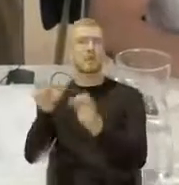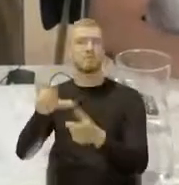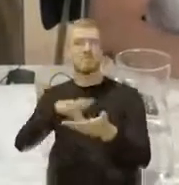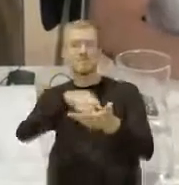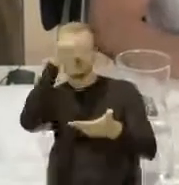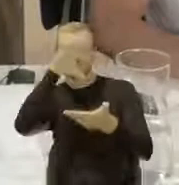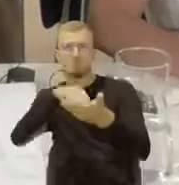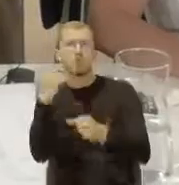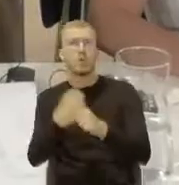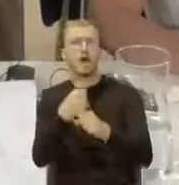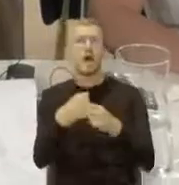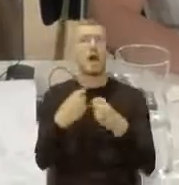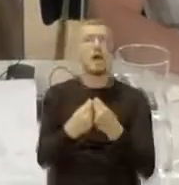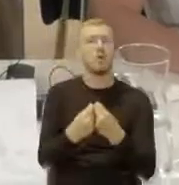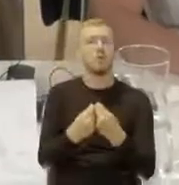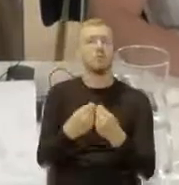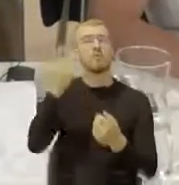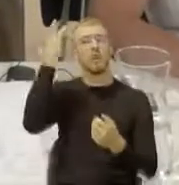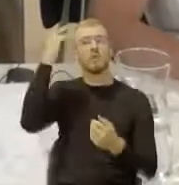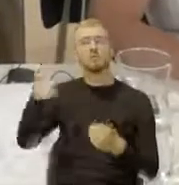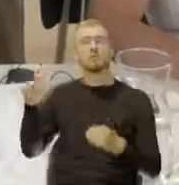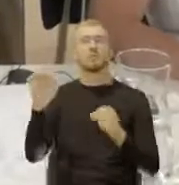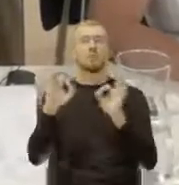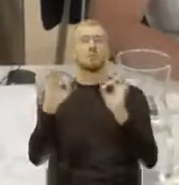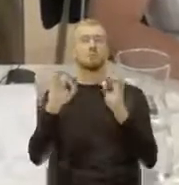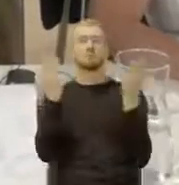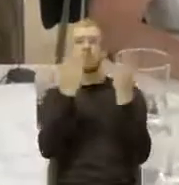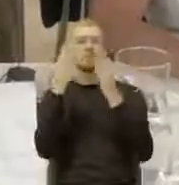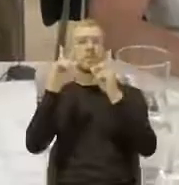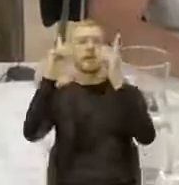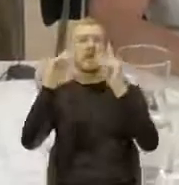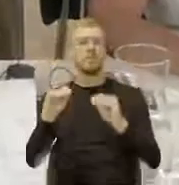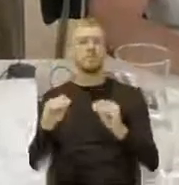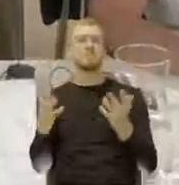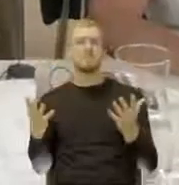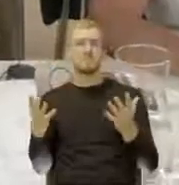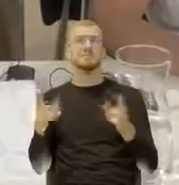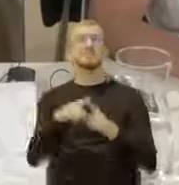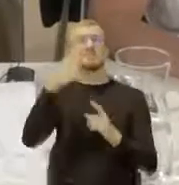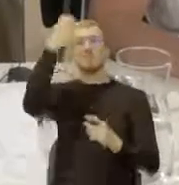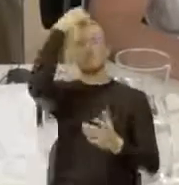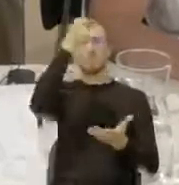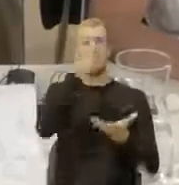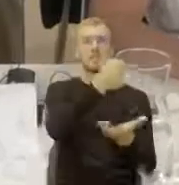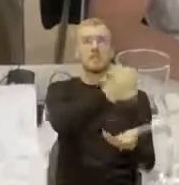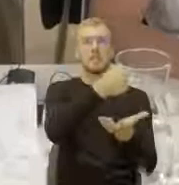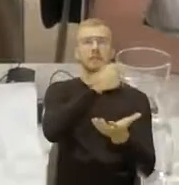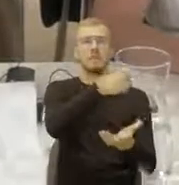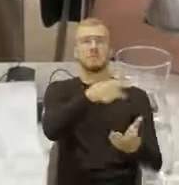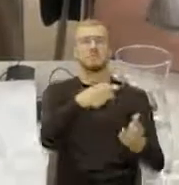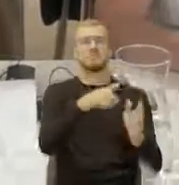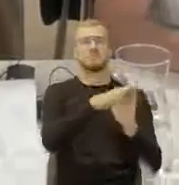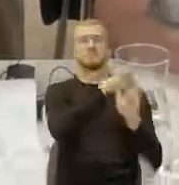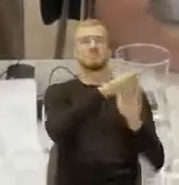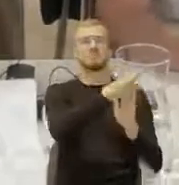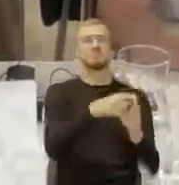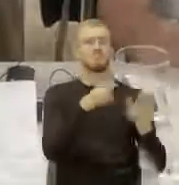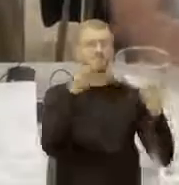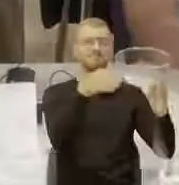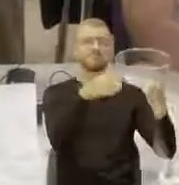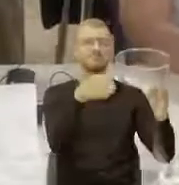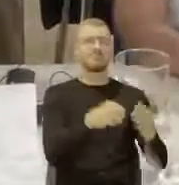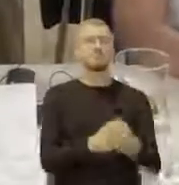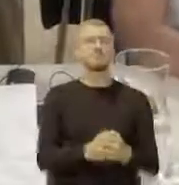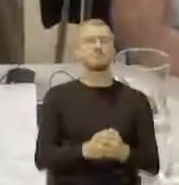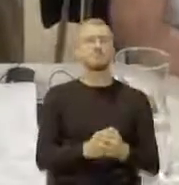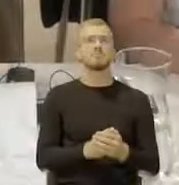only investing in building crèche, but not in hiring the workers who have to provide that